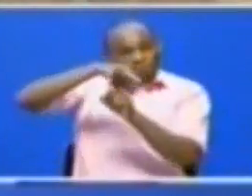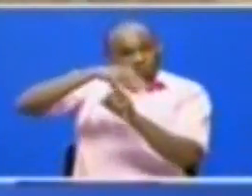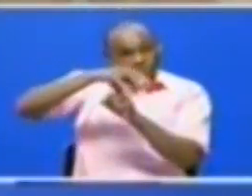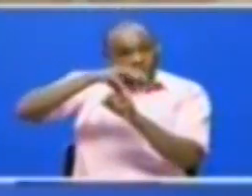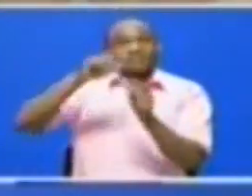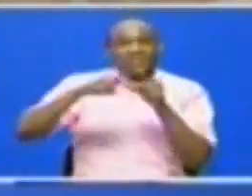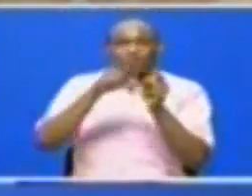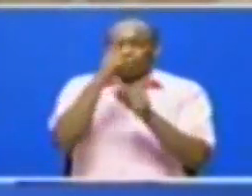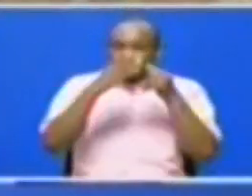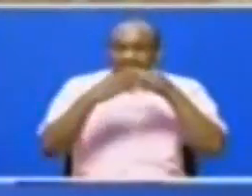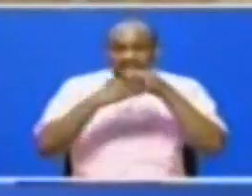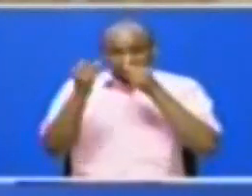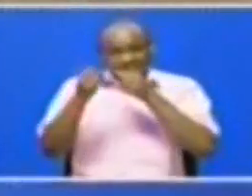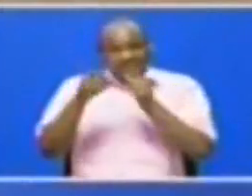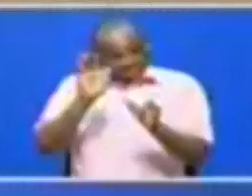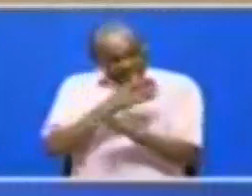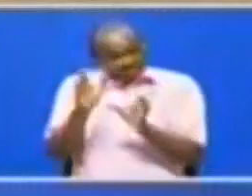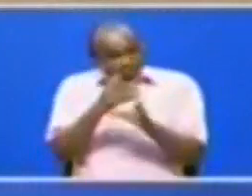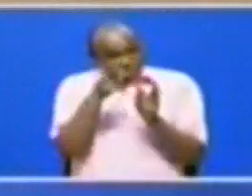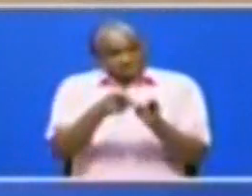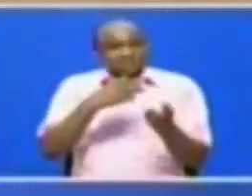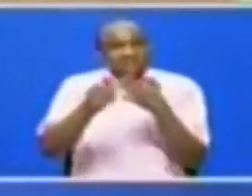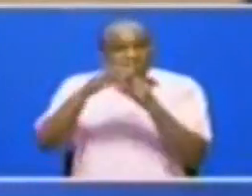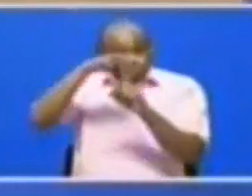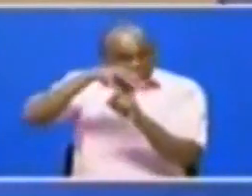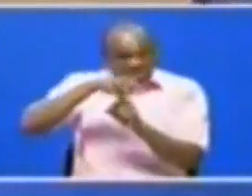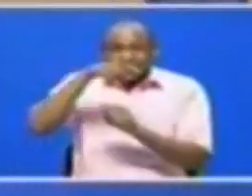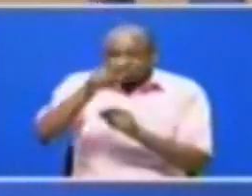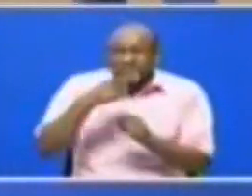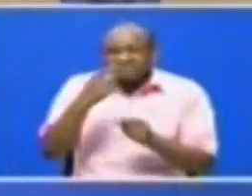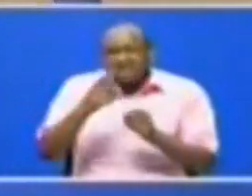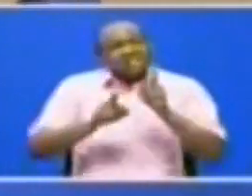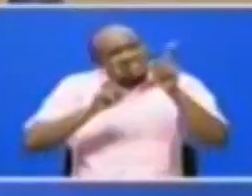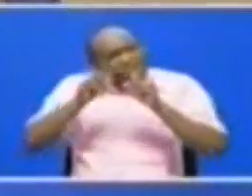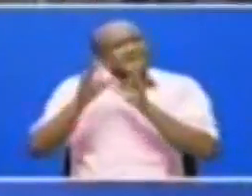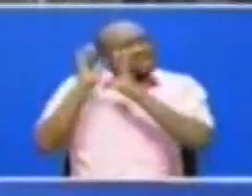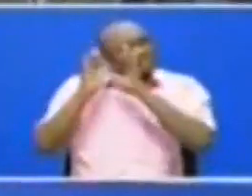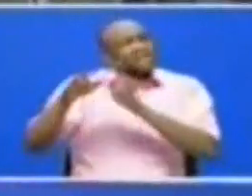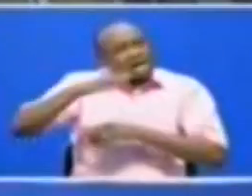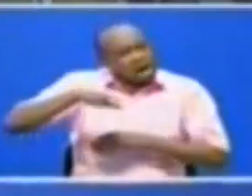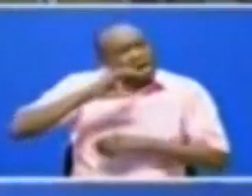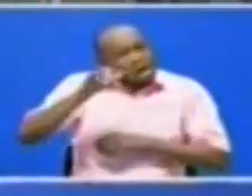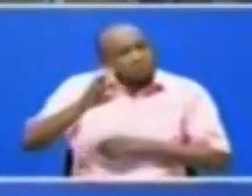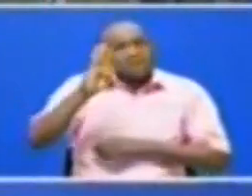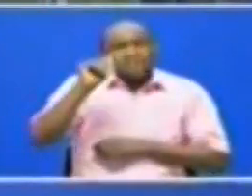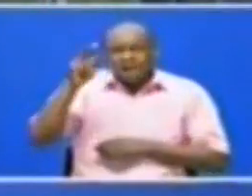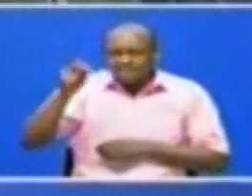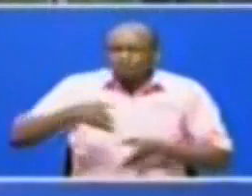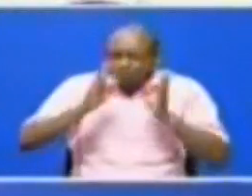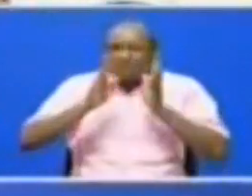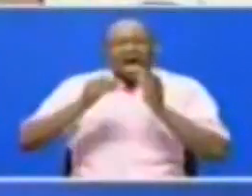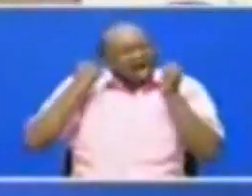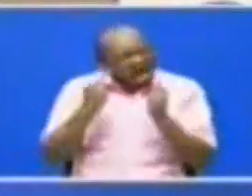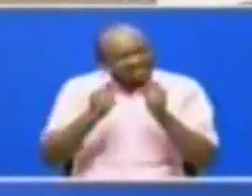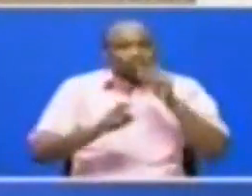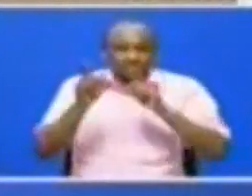the 1980s, explaining how difficult it was to travel to Bamba in Kilifi County owing to the poor state of the road.